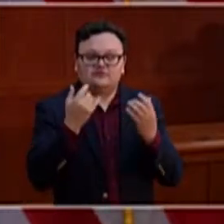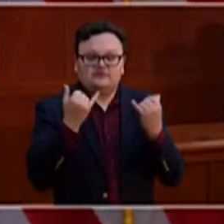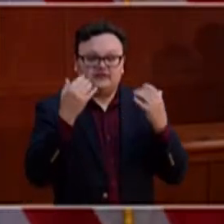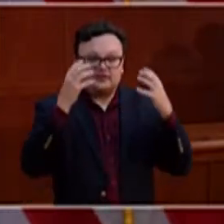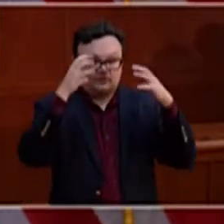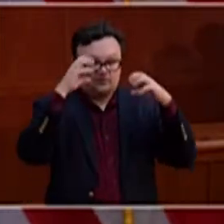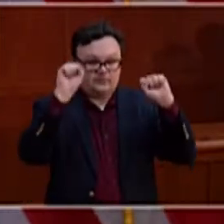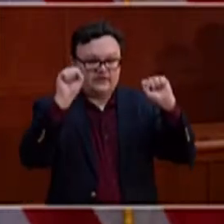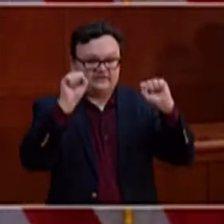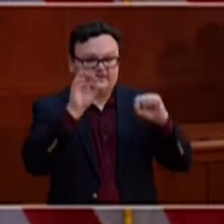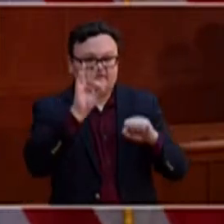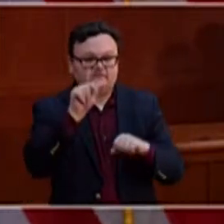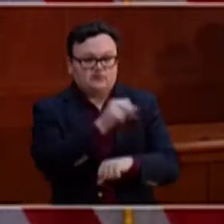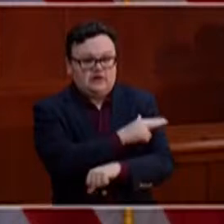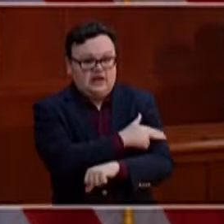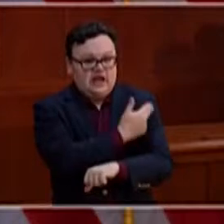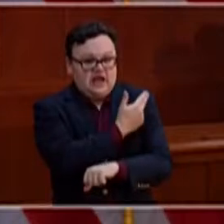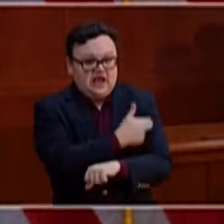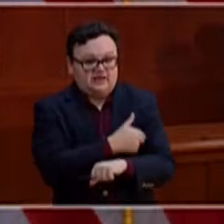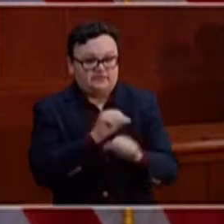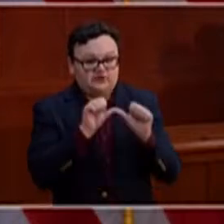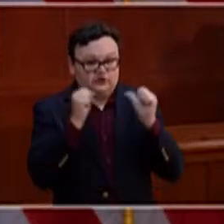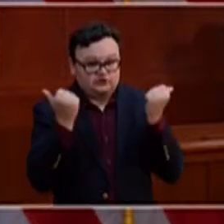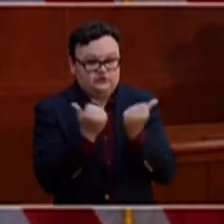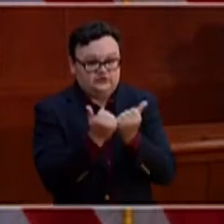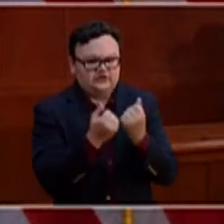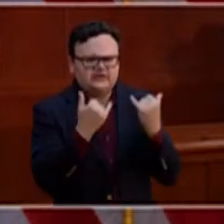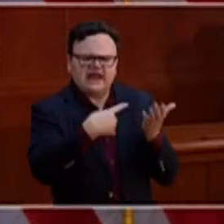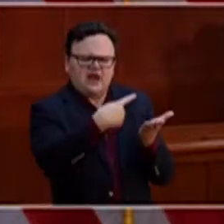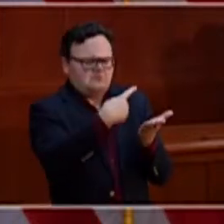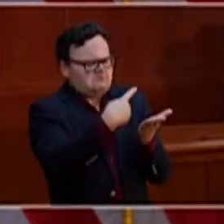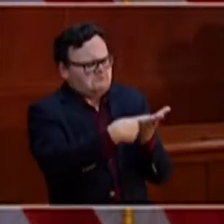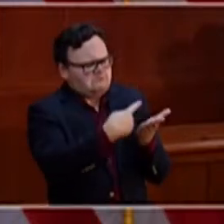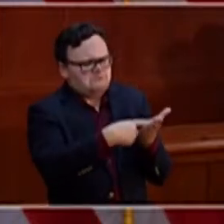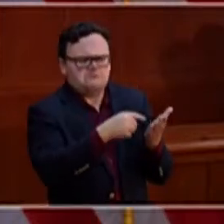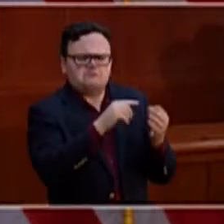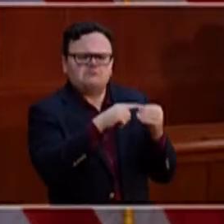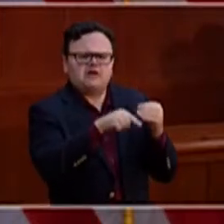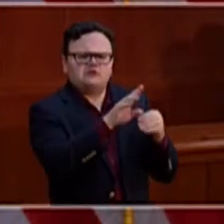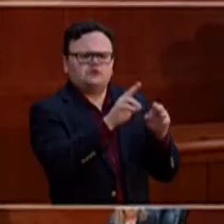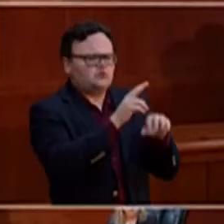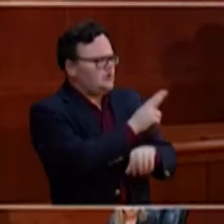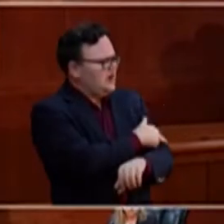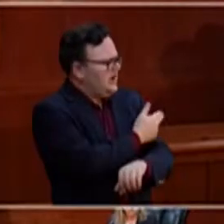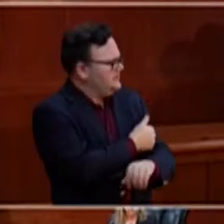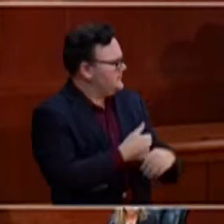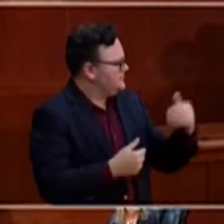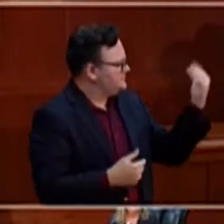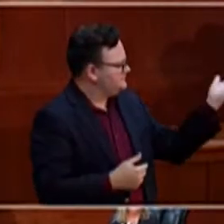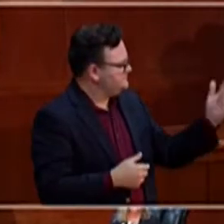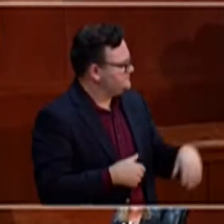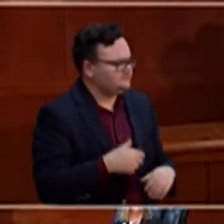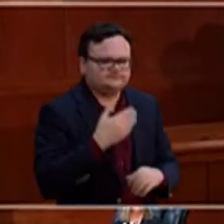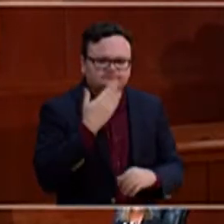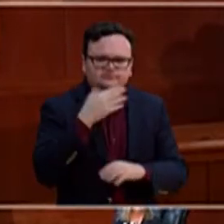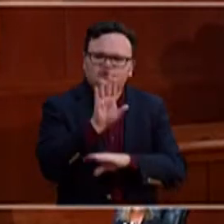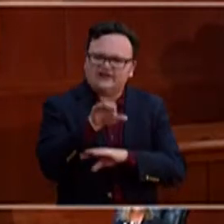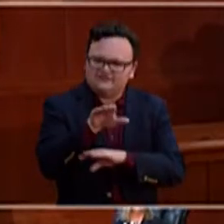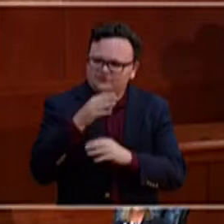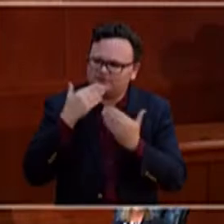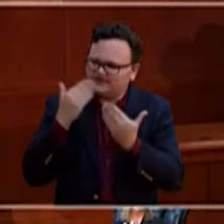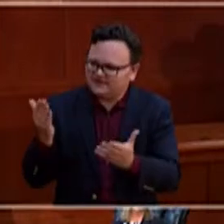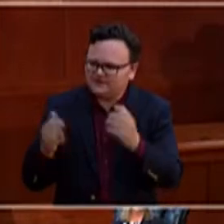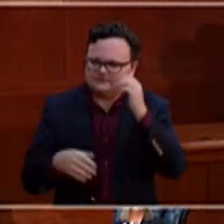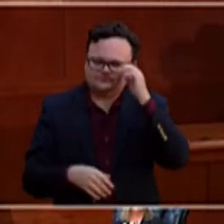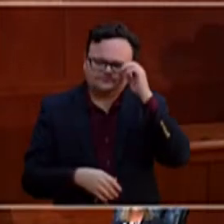little bit about, you know, your hospital members and what's going on. Sure. Thank you, Governor. Good afternoon.